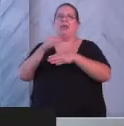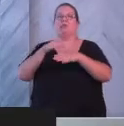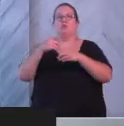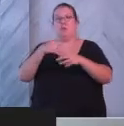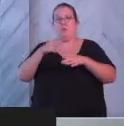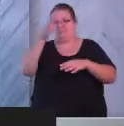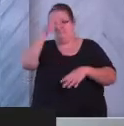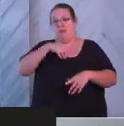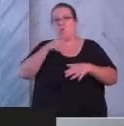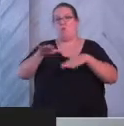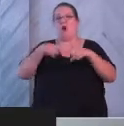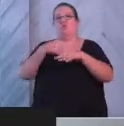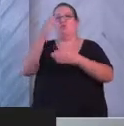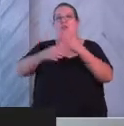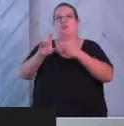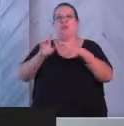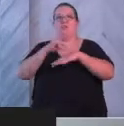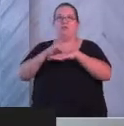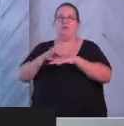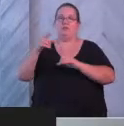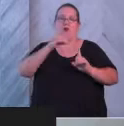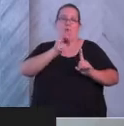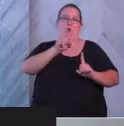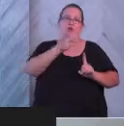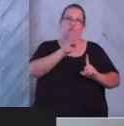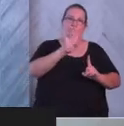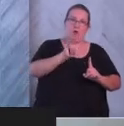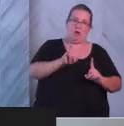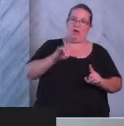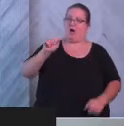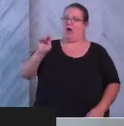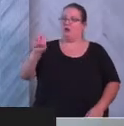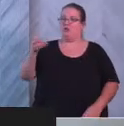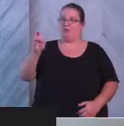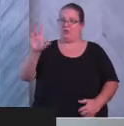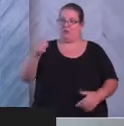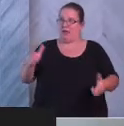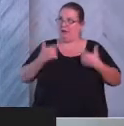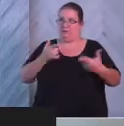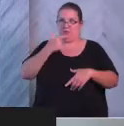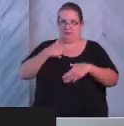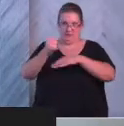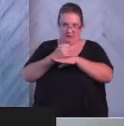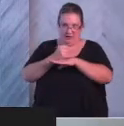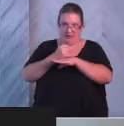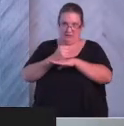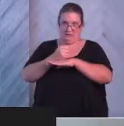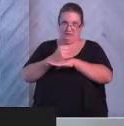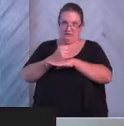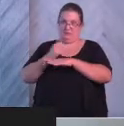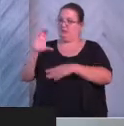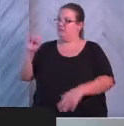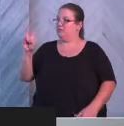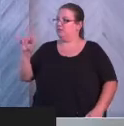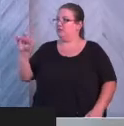humility. I'm Anishinaabe, and particularly Ojibwe, and live here in Kingston and the Islands. Our question today comes from Cindy